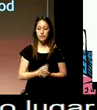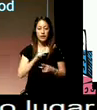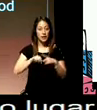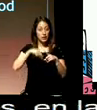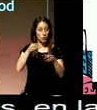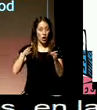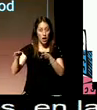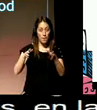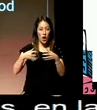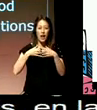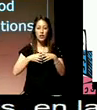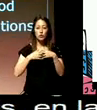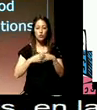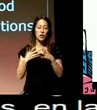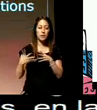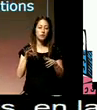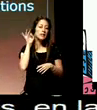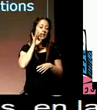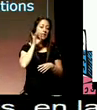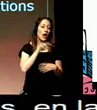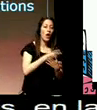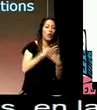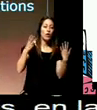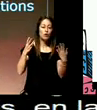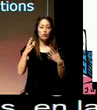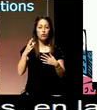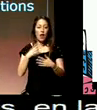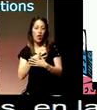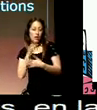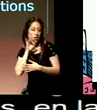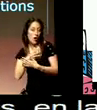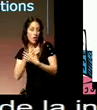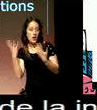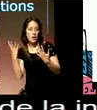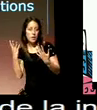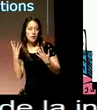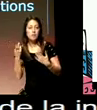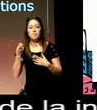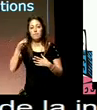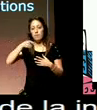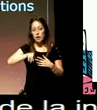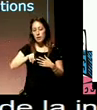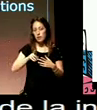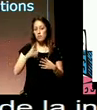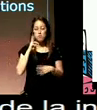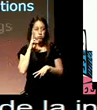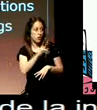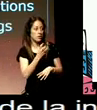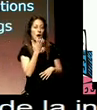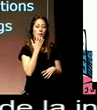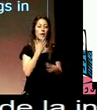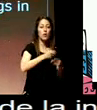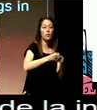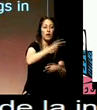and 19th century, you can see many Baroque and Classicist building in the city.